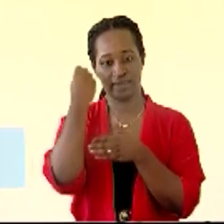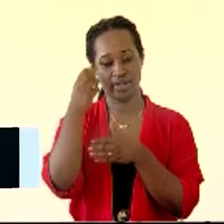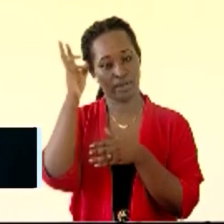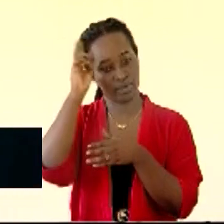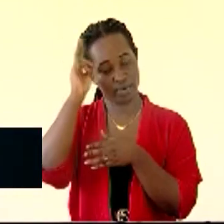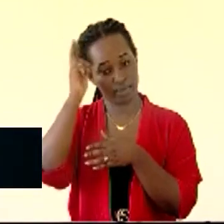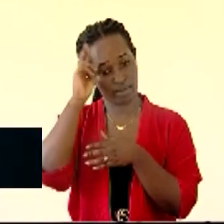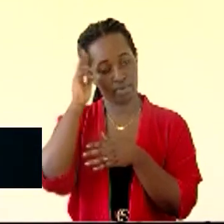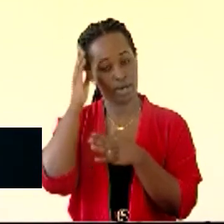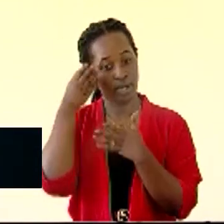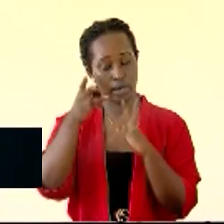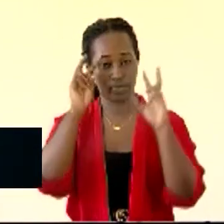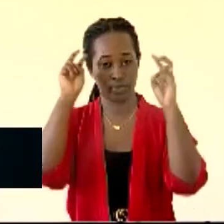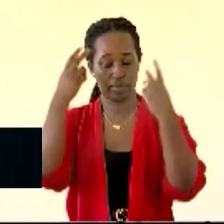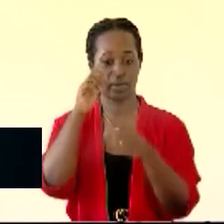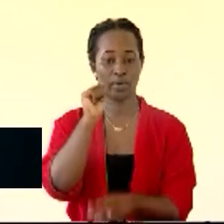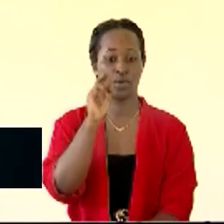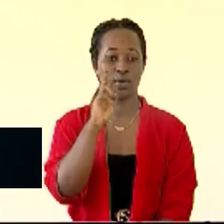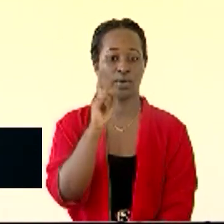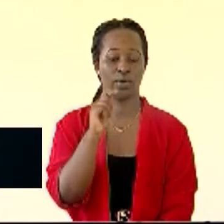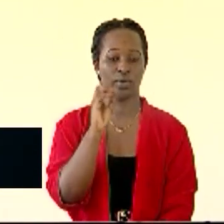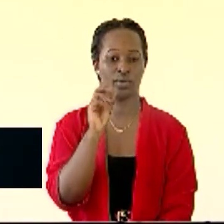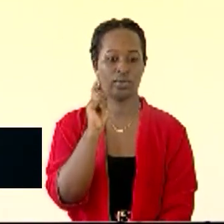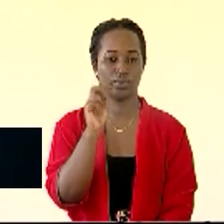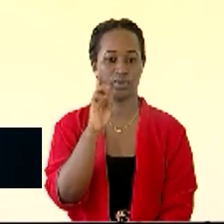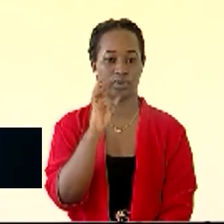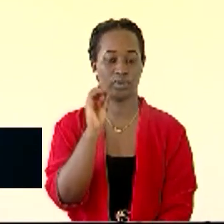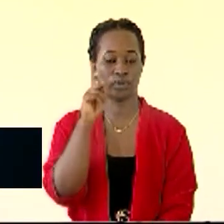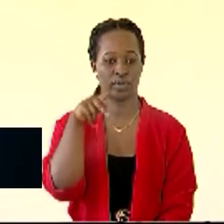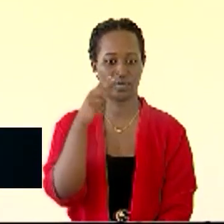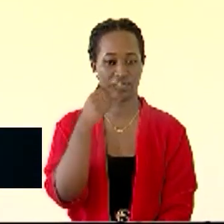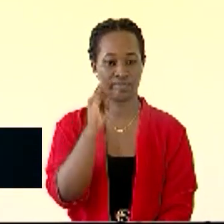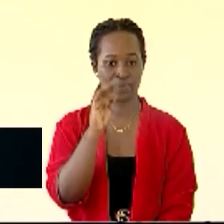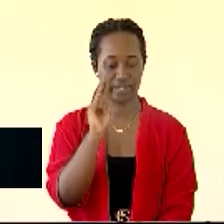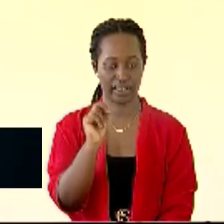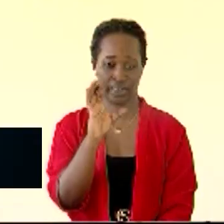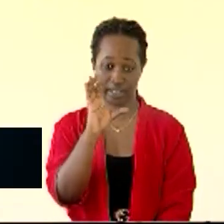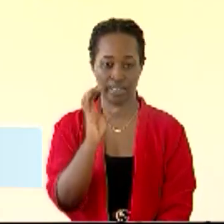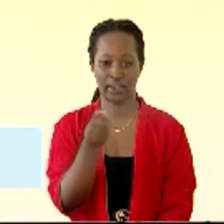Autotrophic Nutrition, Unit 7, according to the coverage of the syllabus, and